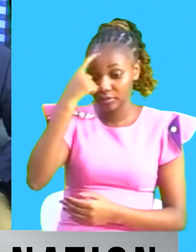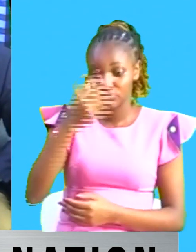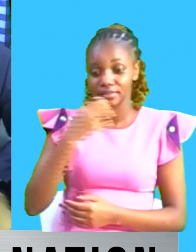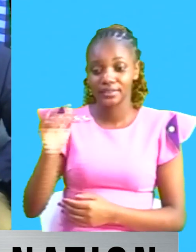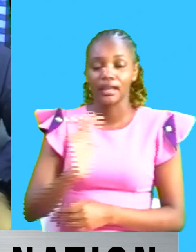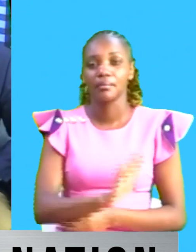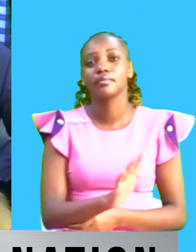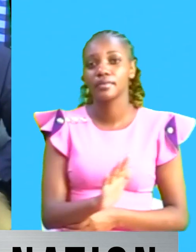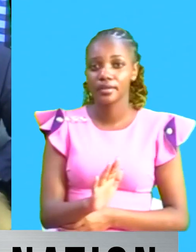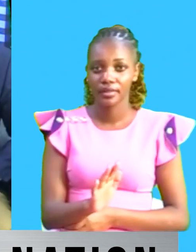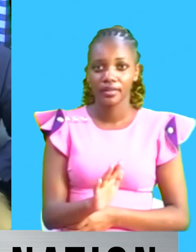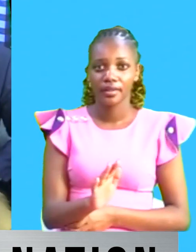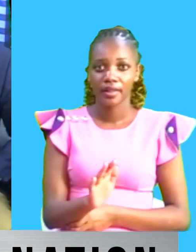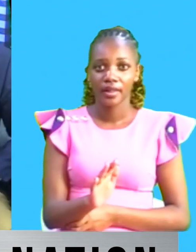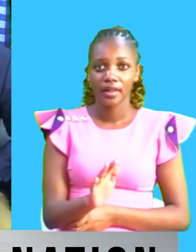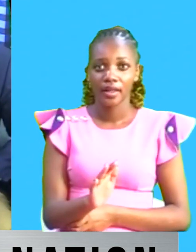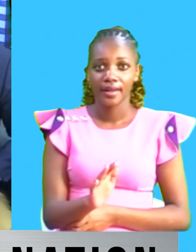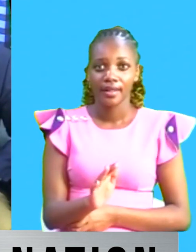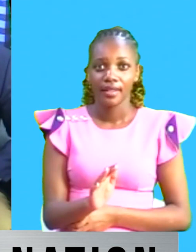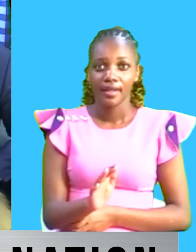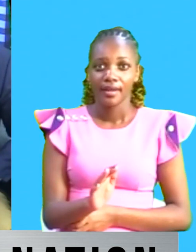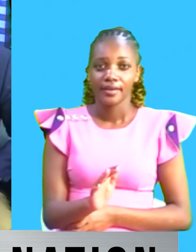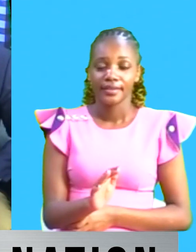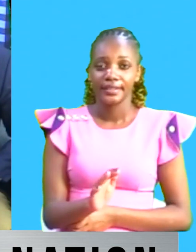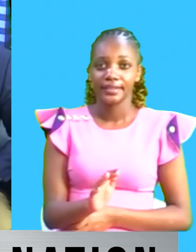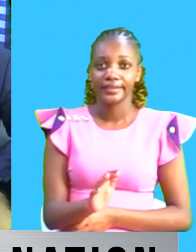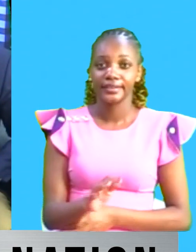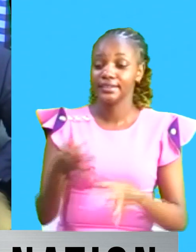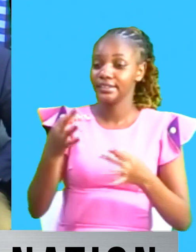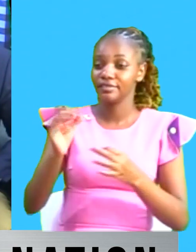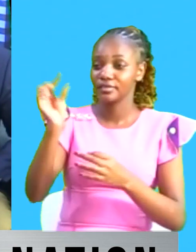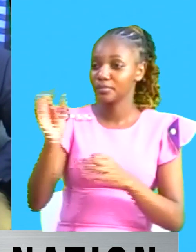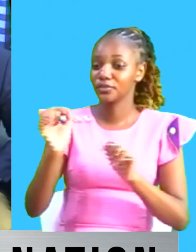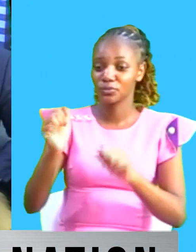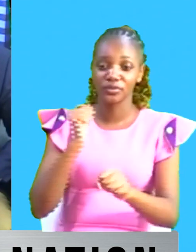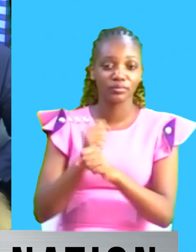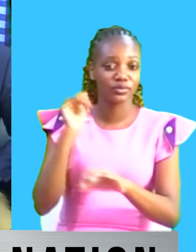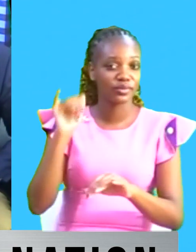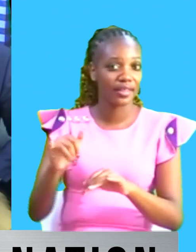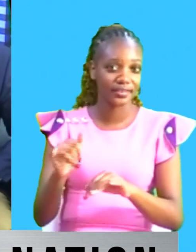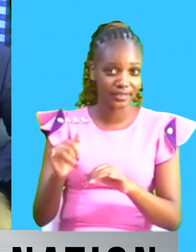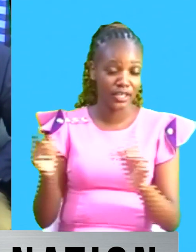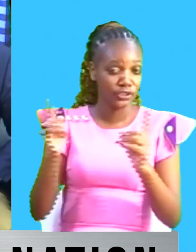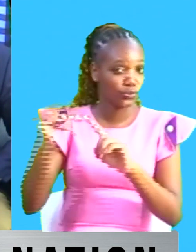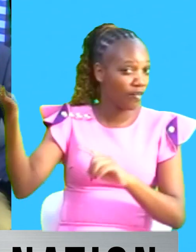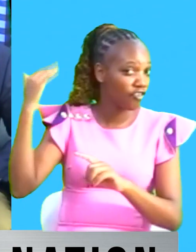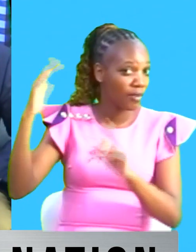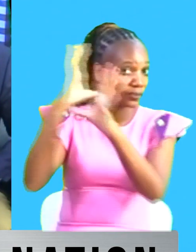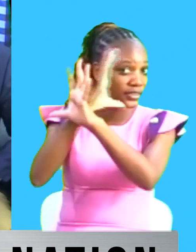Jonah, the reality that somebody can consider doing that to a former president, and